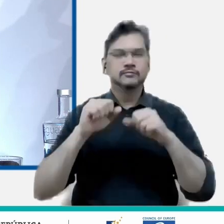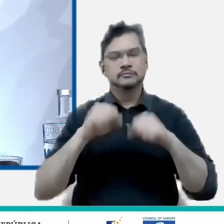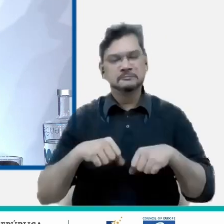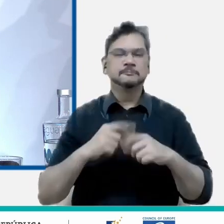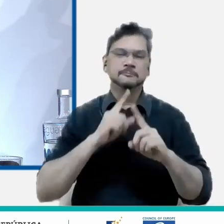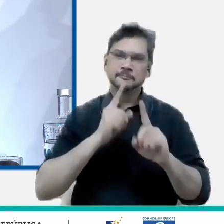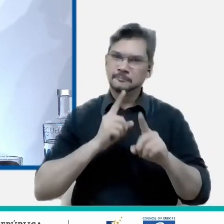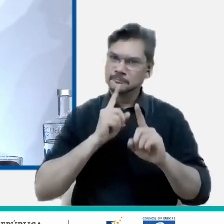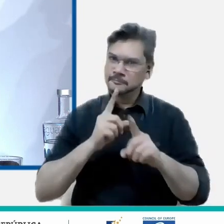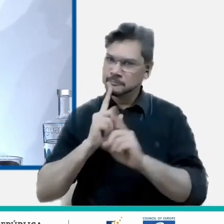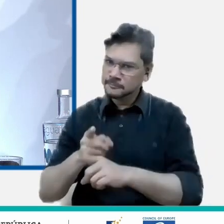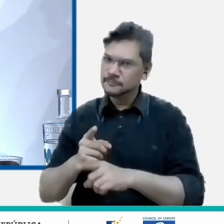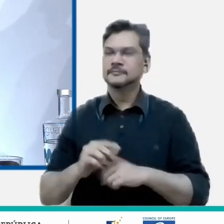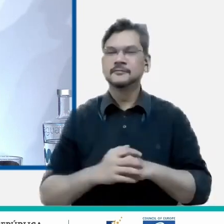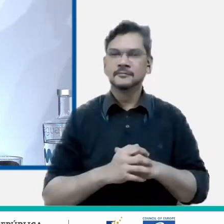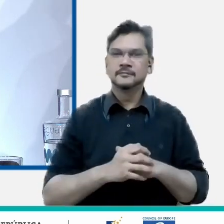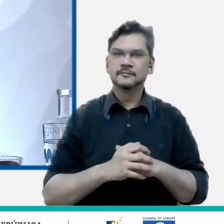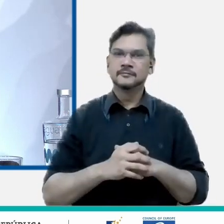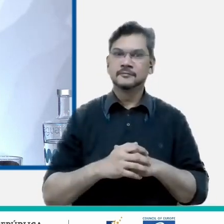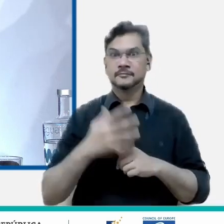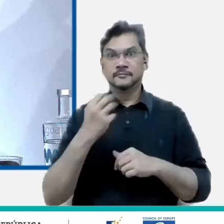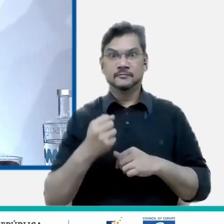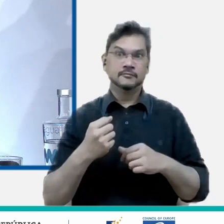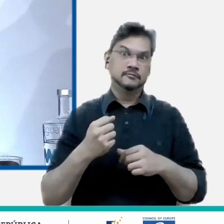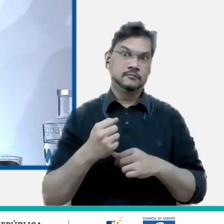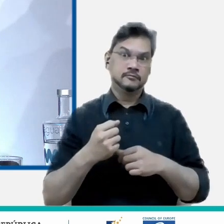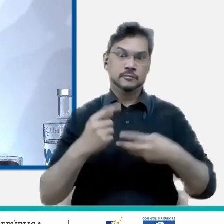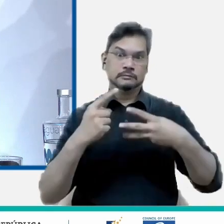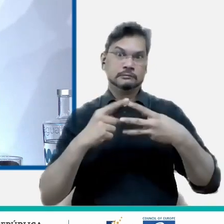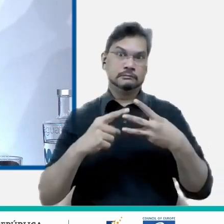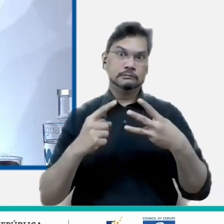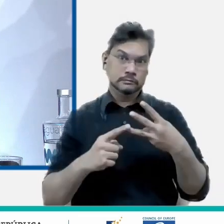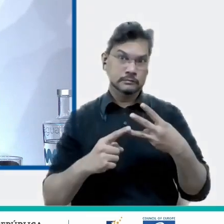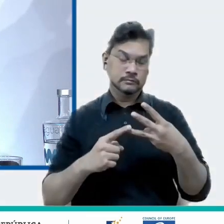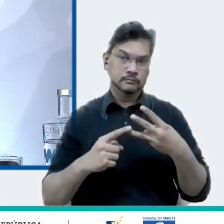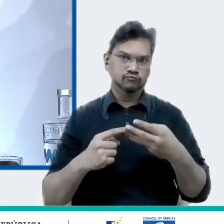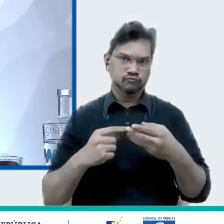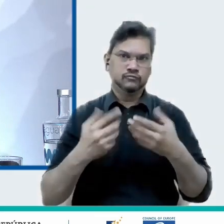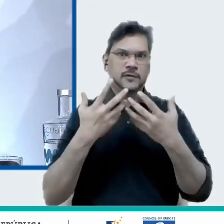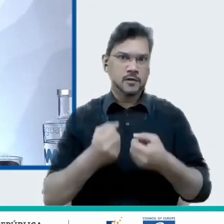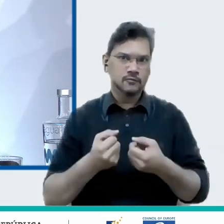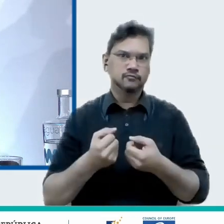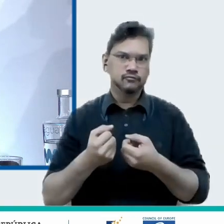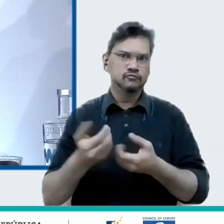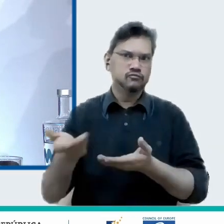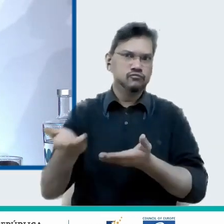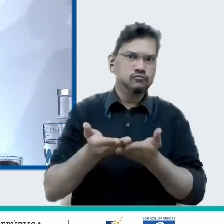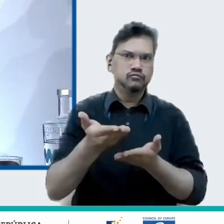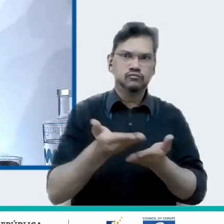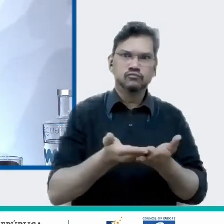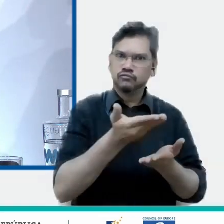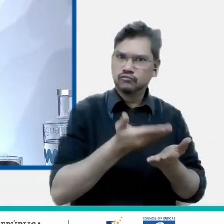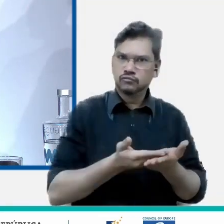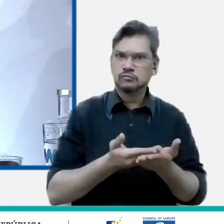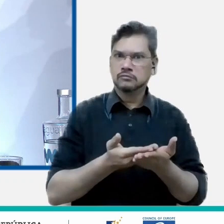three contributors first from three partner sub-regional organizations, and that is Vladko Jovanovski, the head